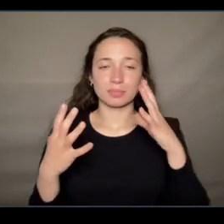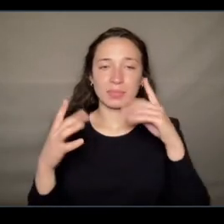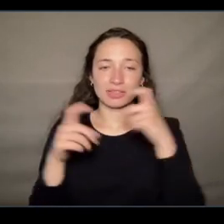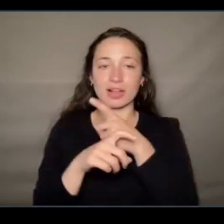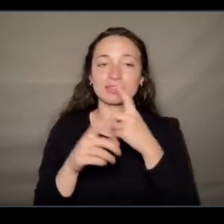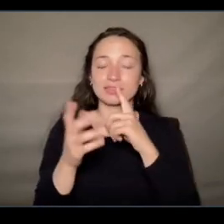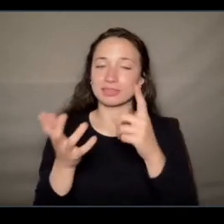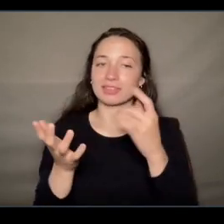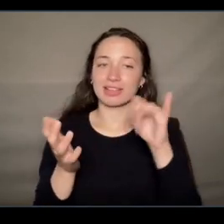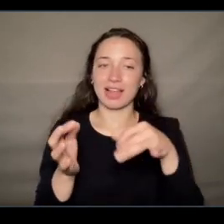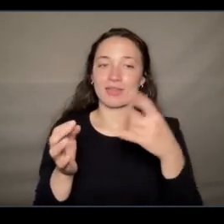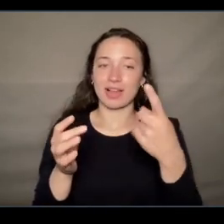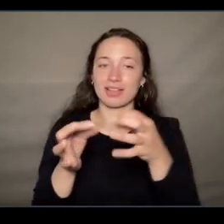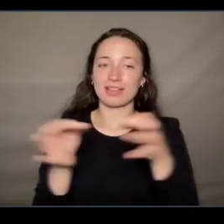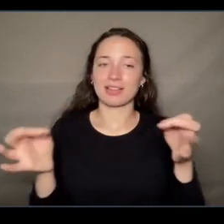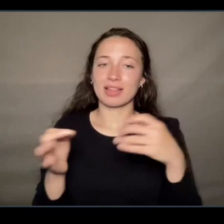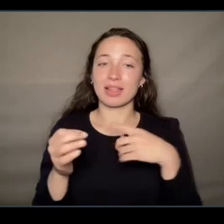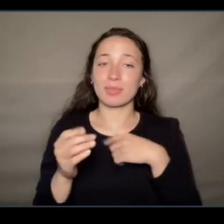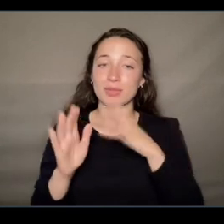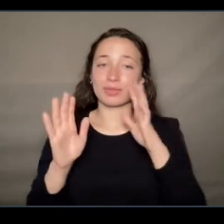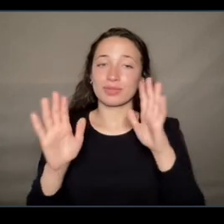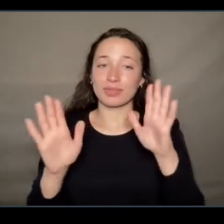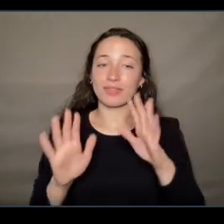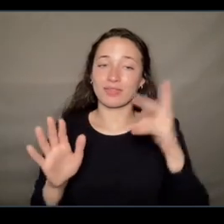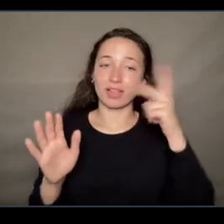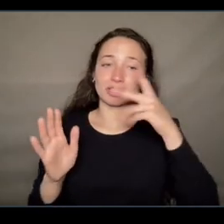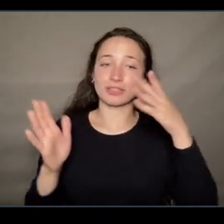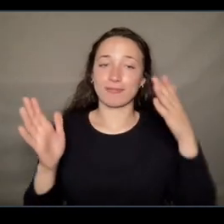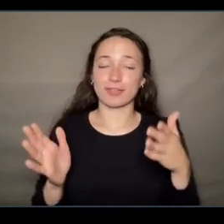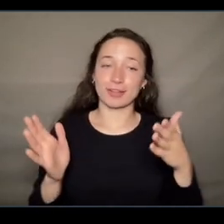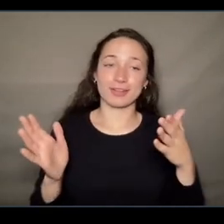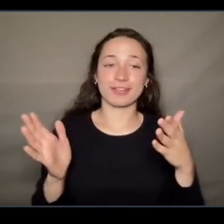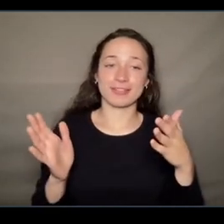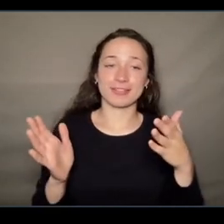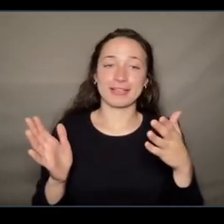paradox in that one line from a great philosopher.